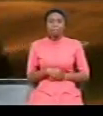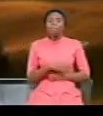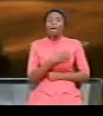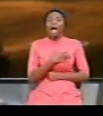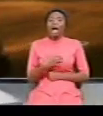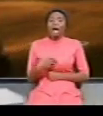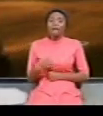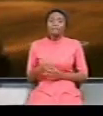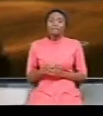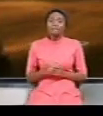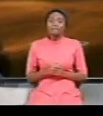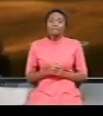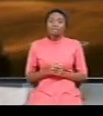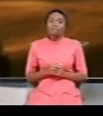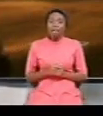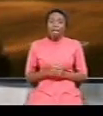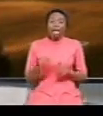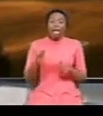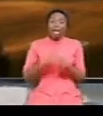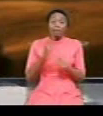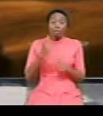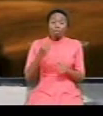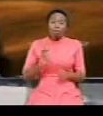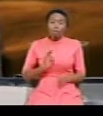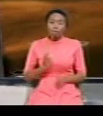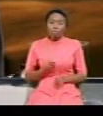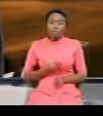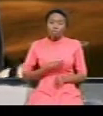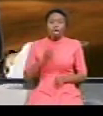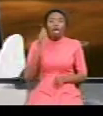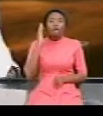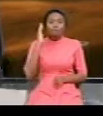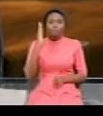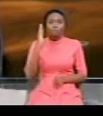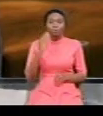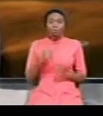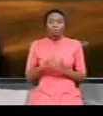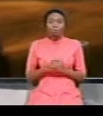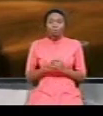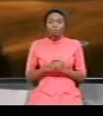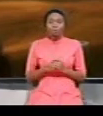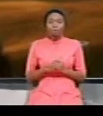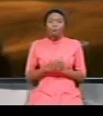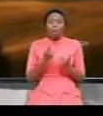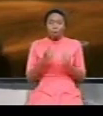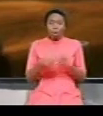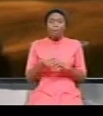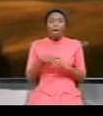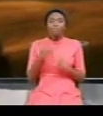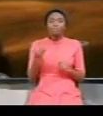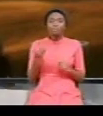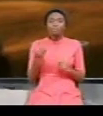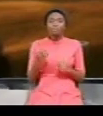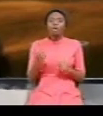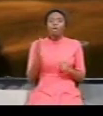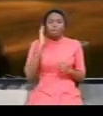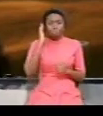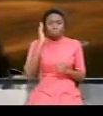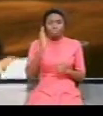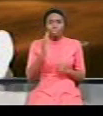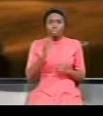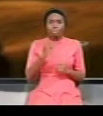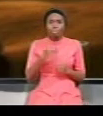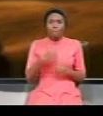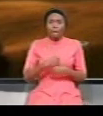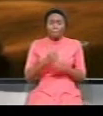And each of us should step out, should